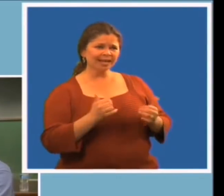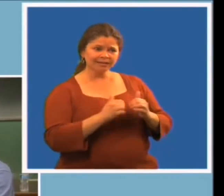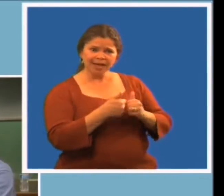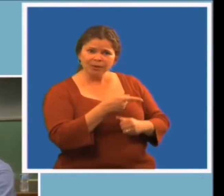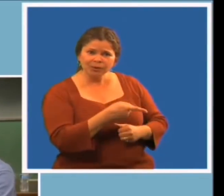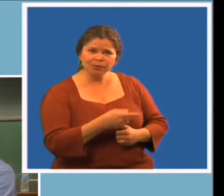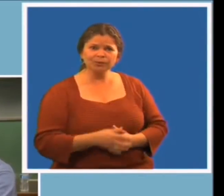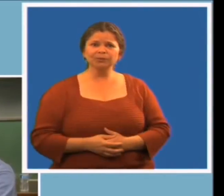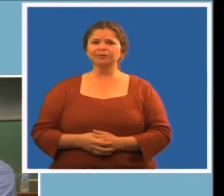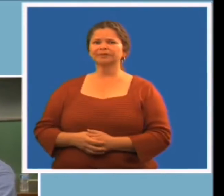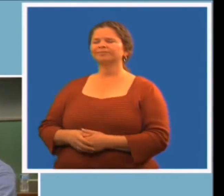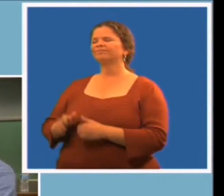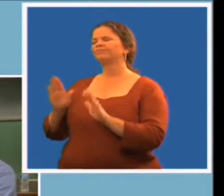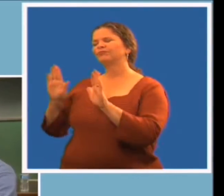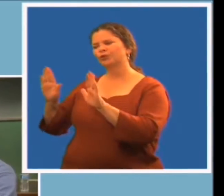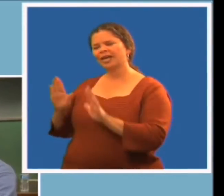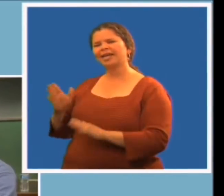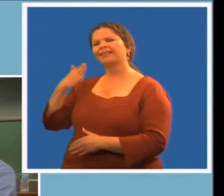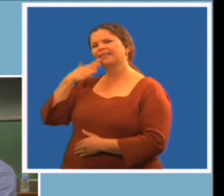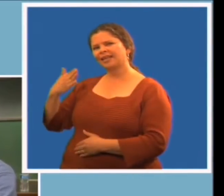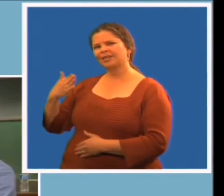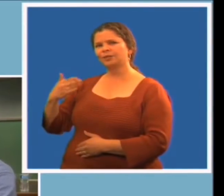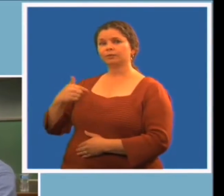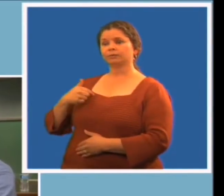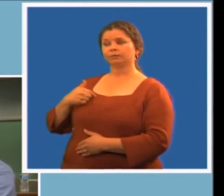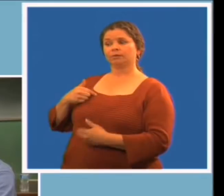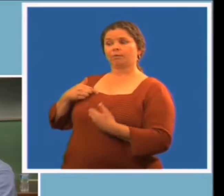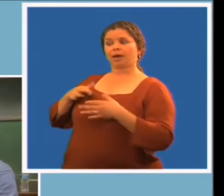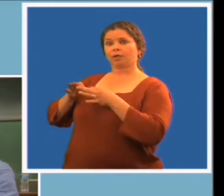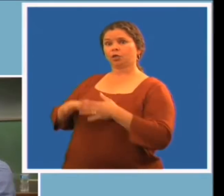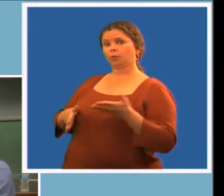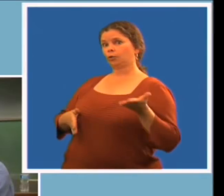It's really great to see you here today.